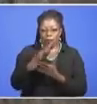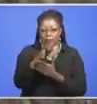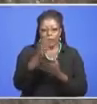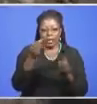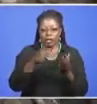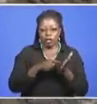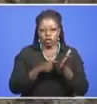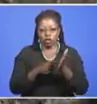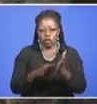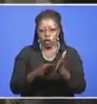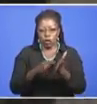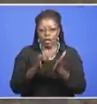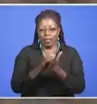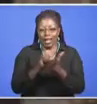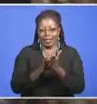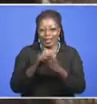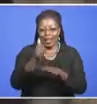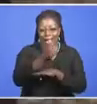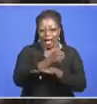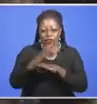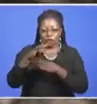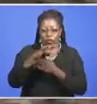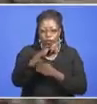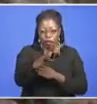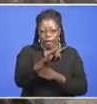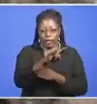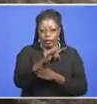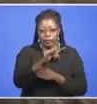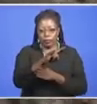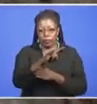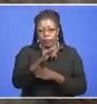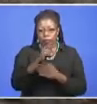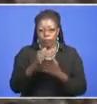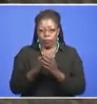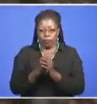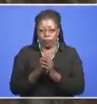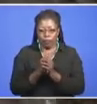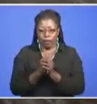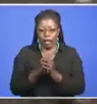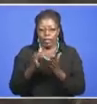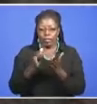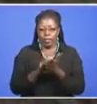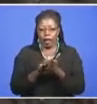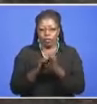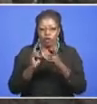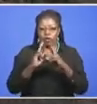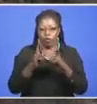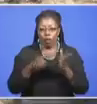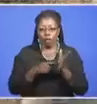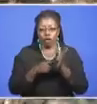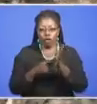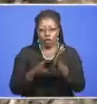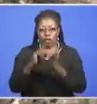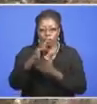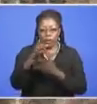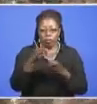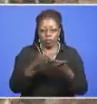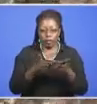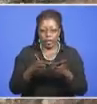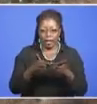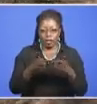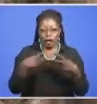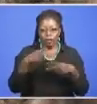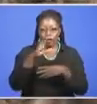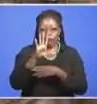that the ill-fated Andrus flight was for compensation or hire. The report also shows that the plane was designed to carry